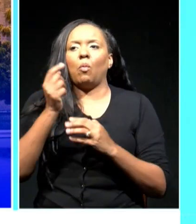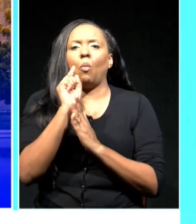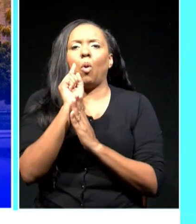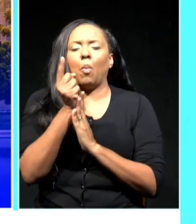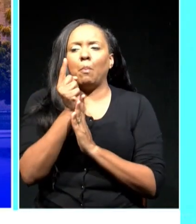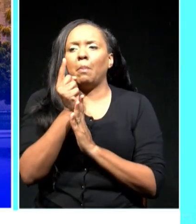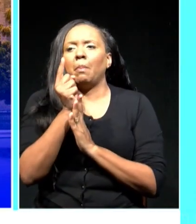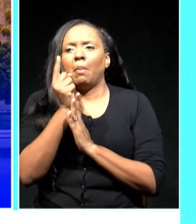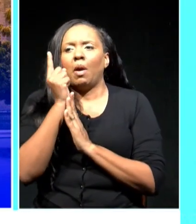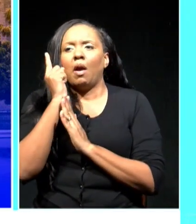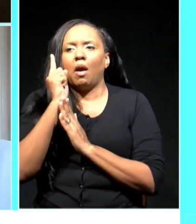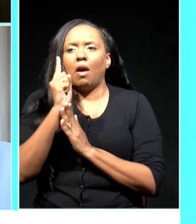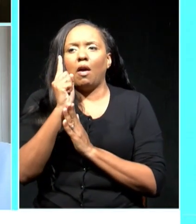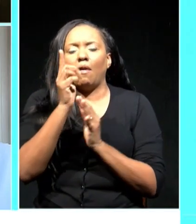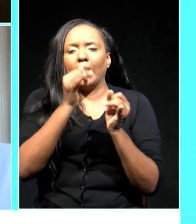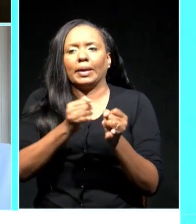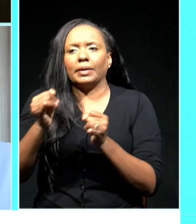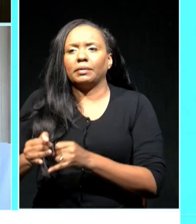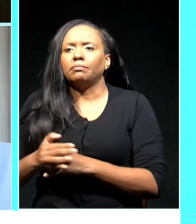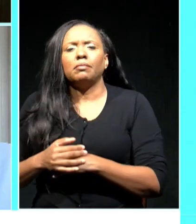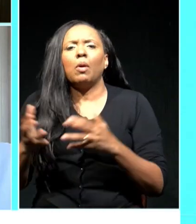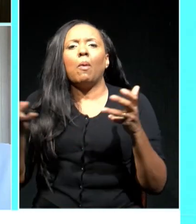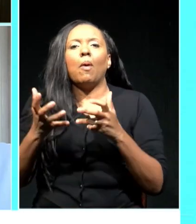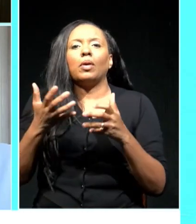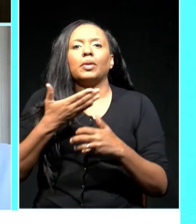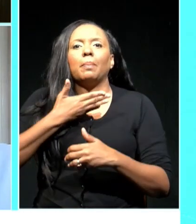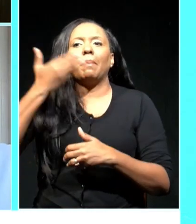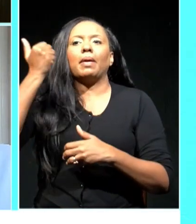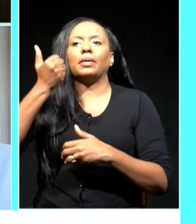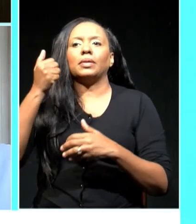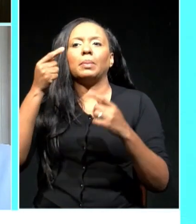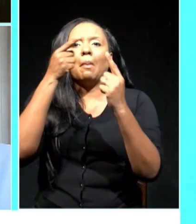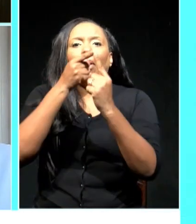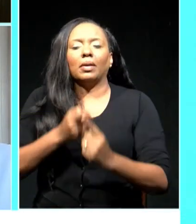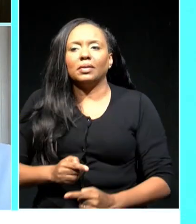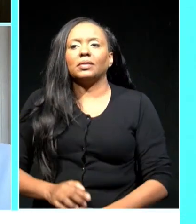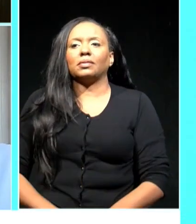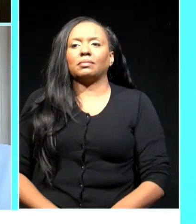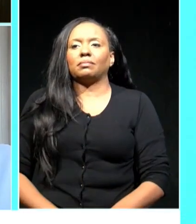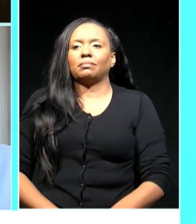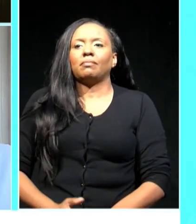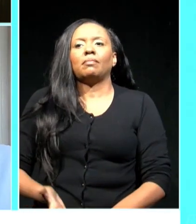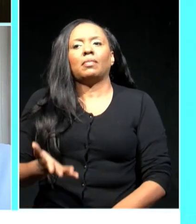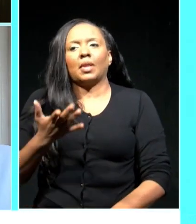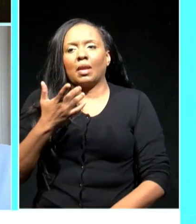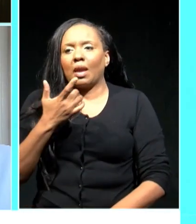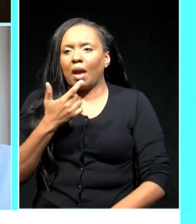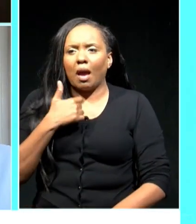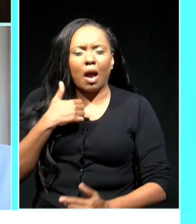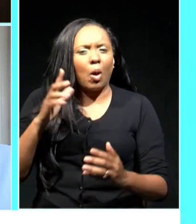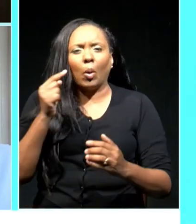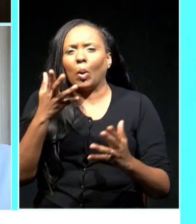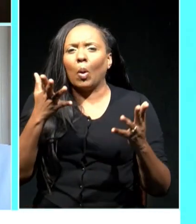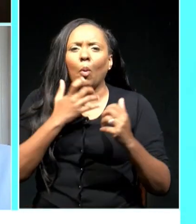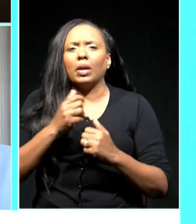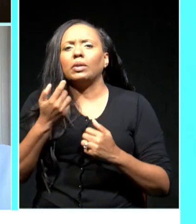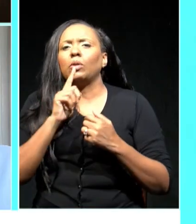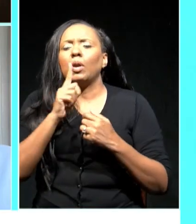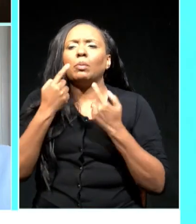campaign 2022. What were the highlights? And please stick to the highlights because I'm coming back for the lowlights. So let's